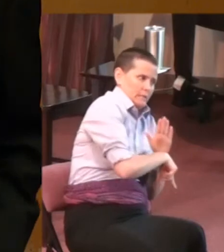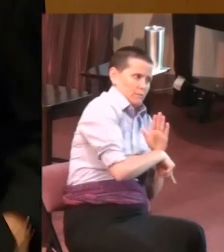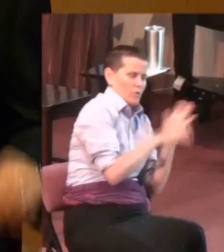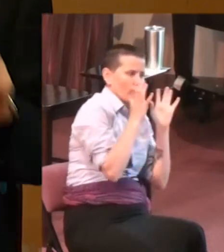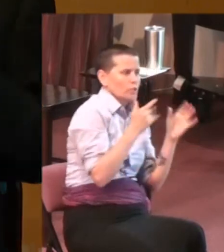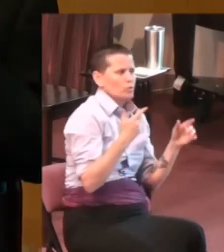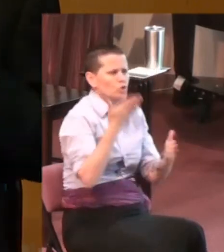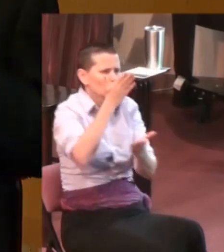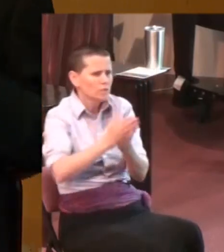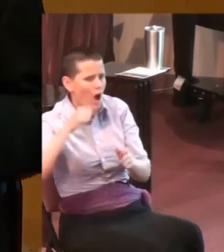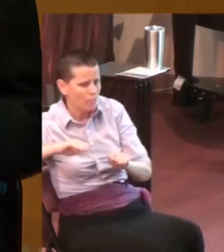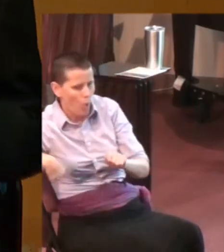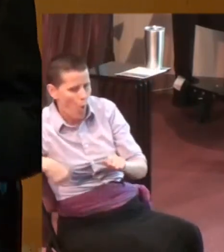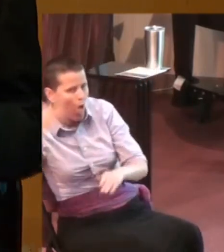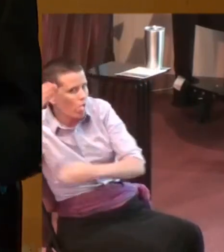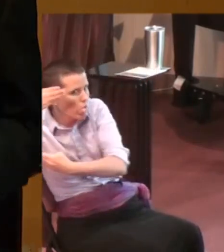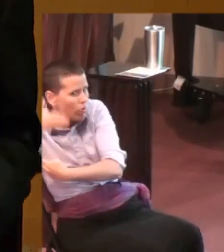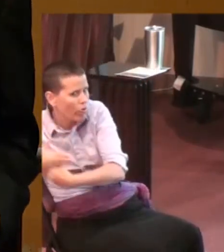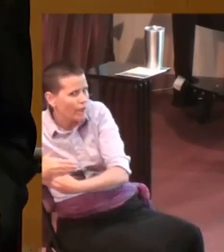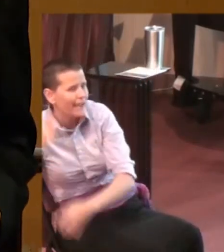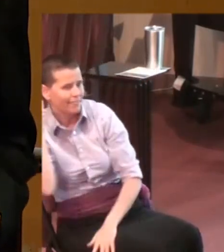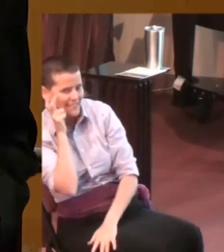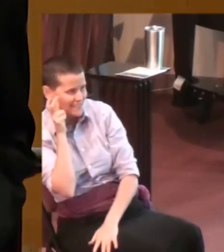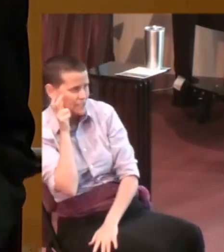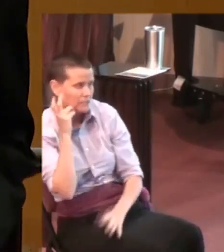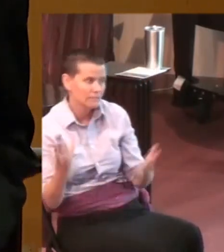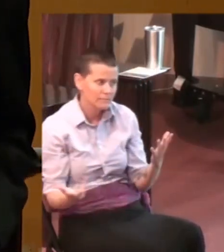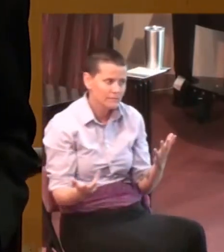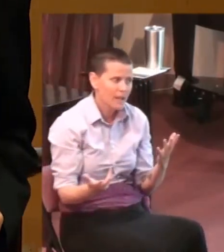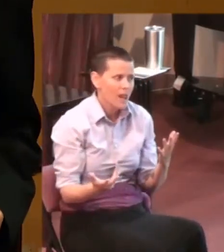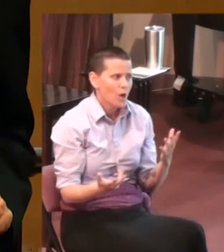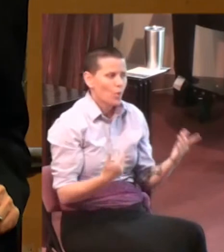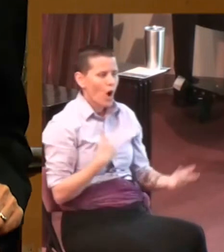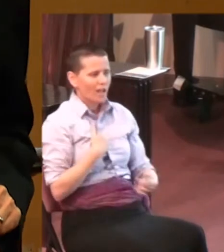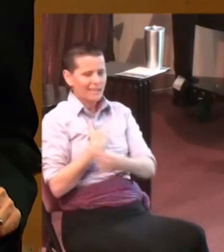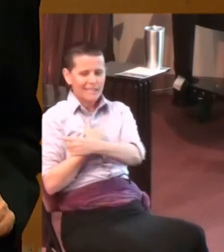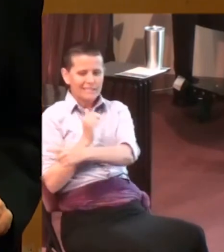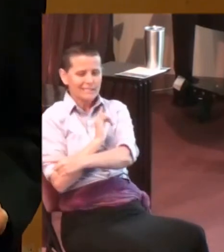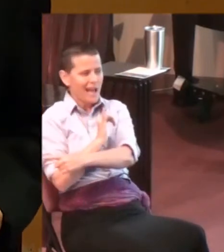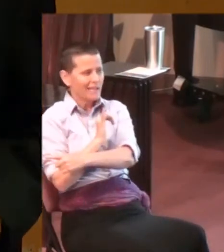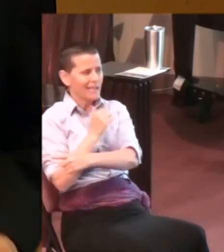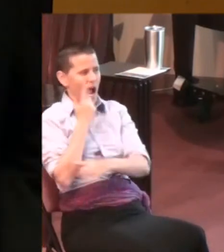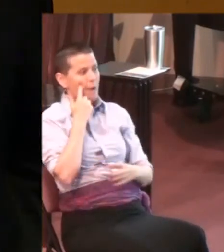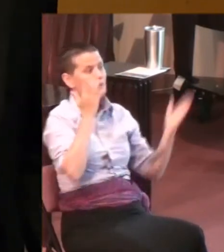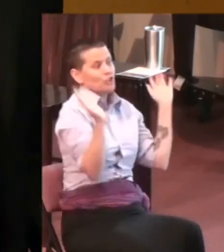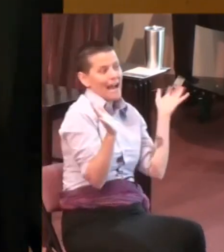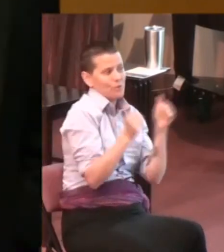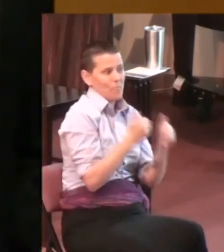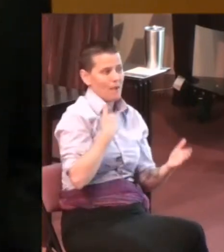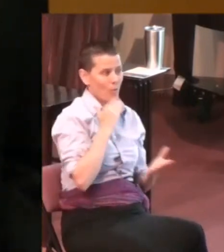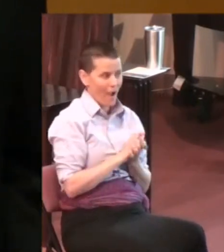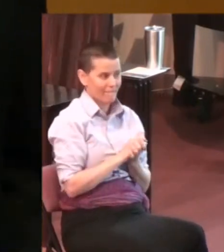And she's coming to something really important, and I sneak her window down because it was on her side. She doesn't like